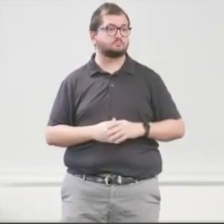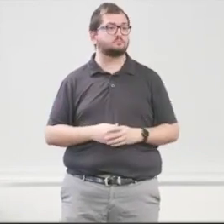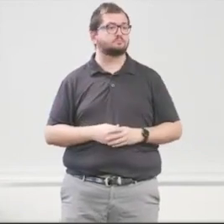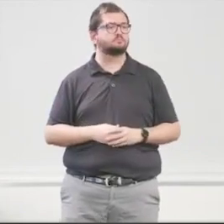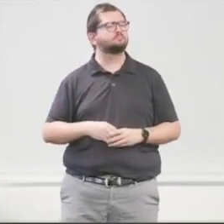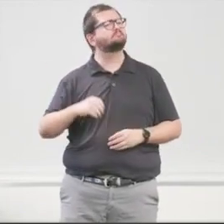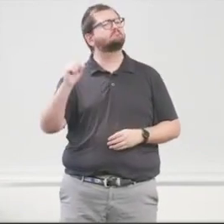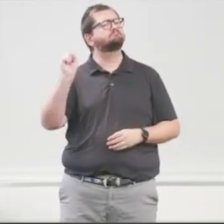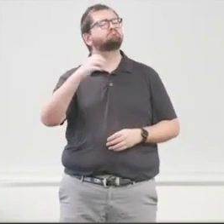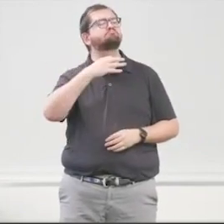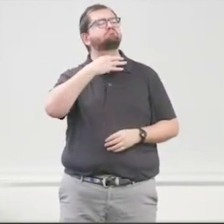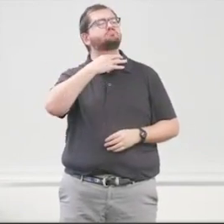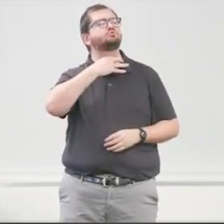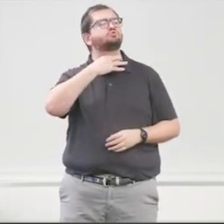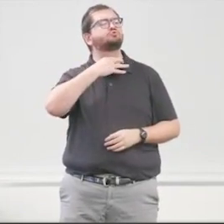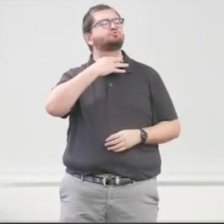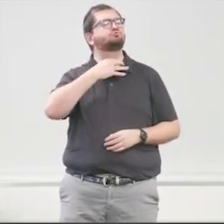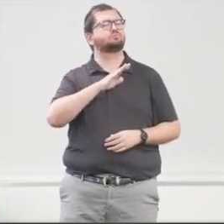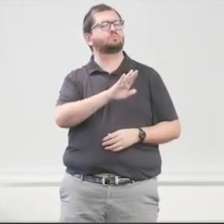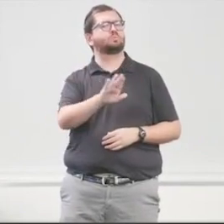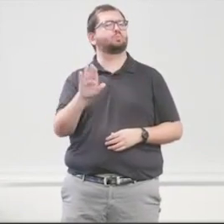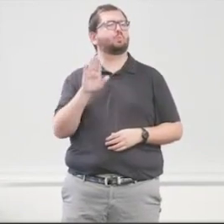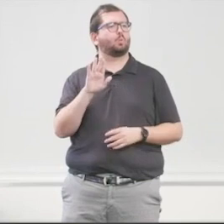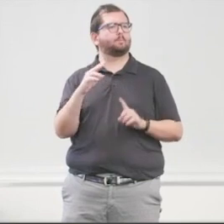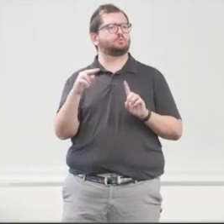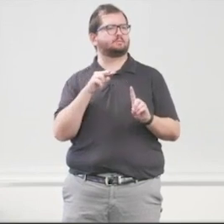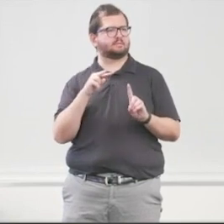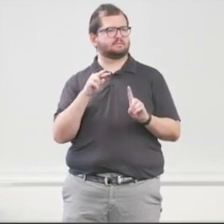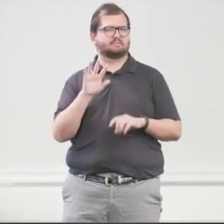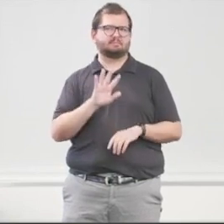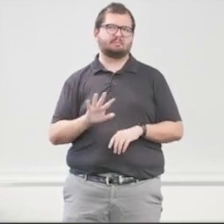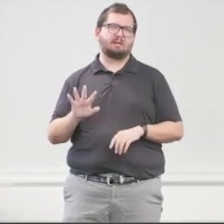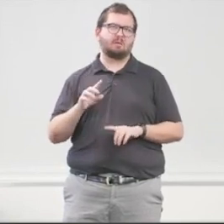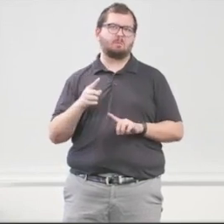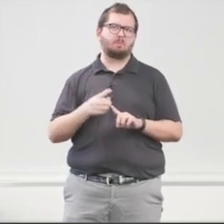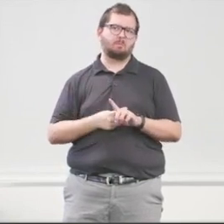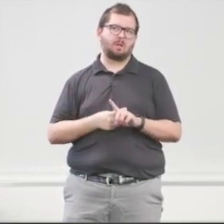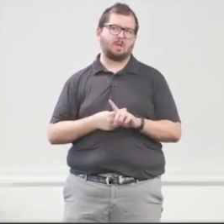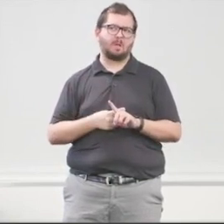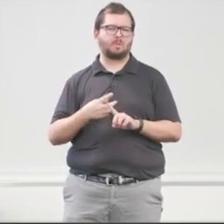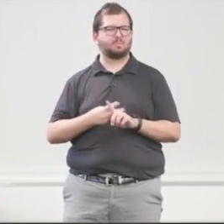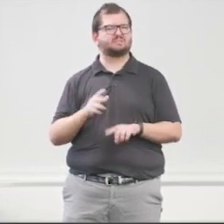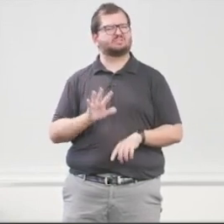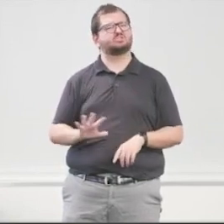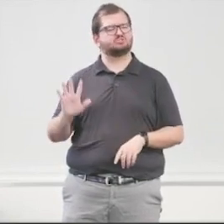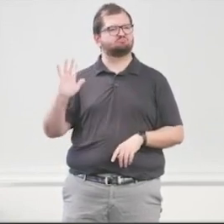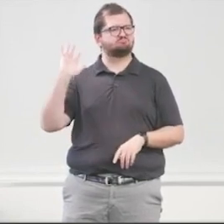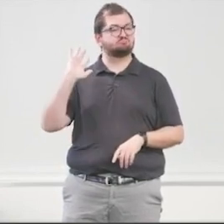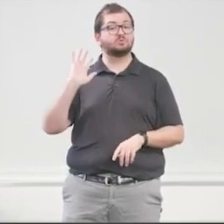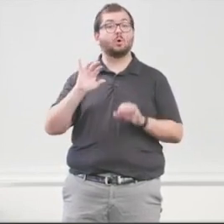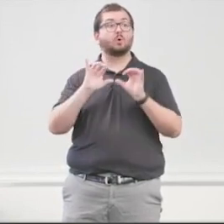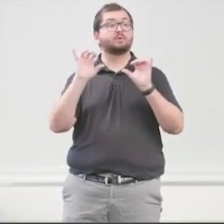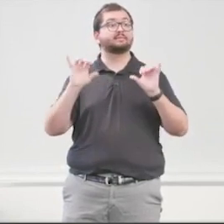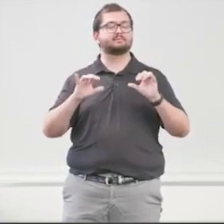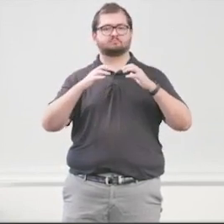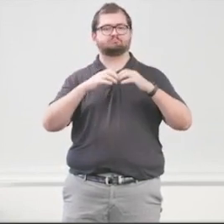Yeah, I'm just curious from your point of view. It happened about a month and a half ago. The system shut down with the